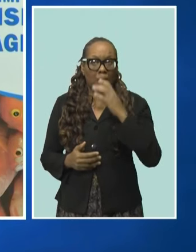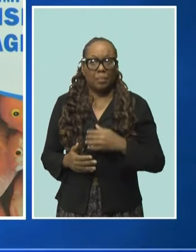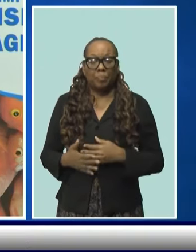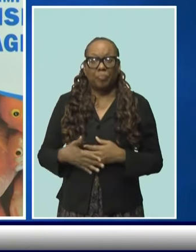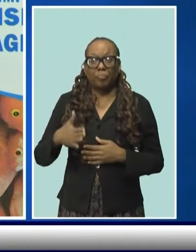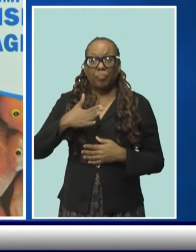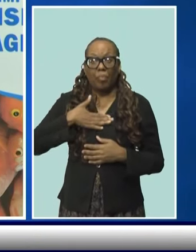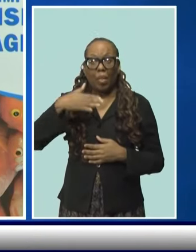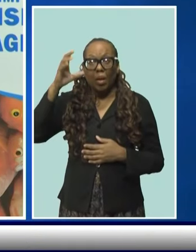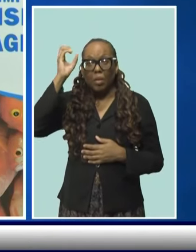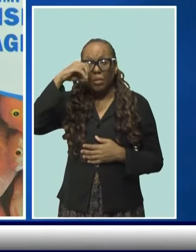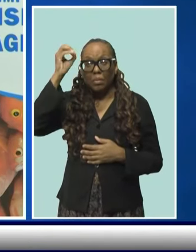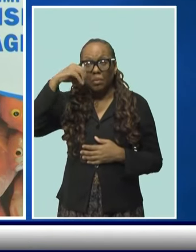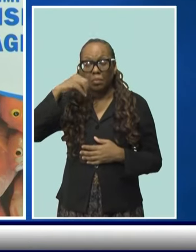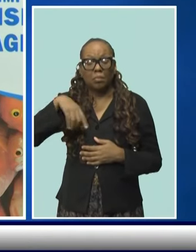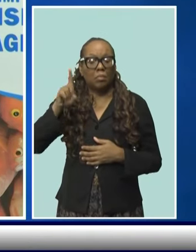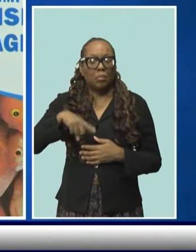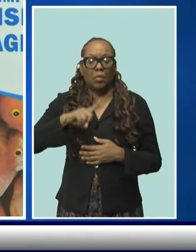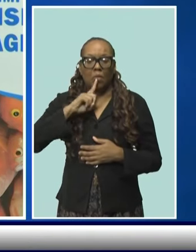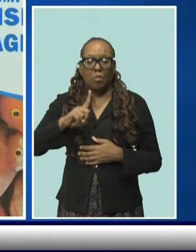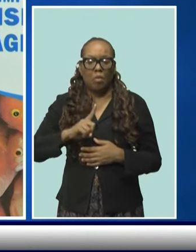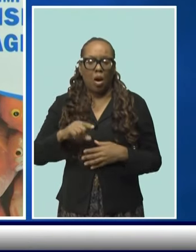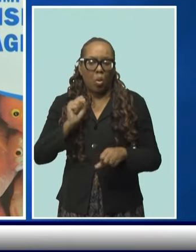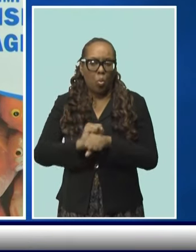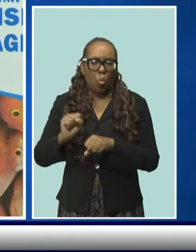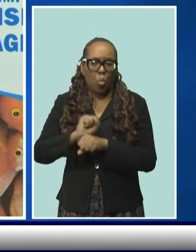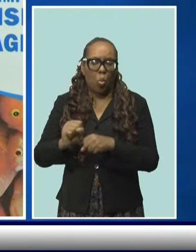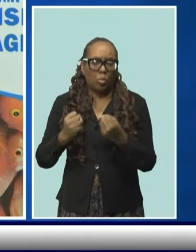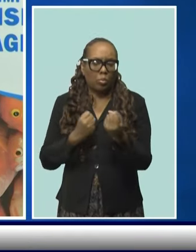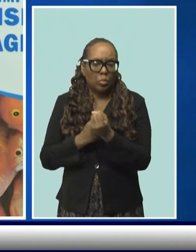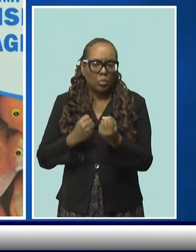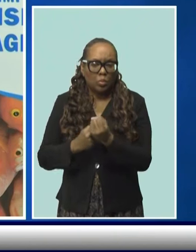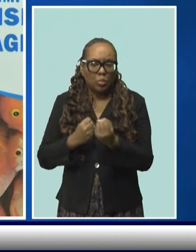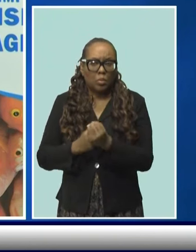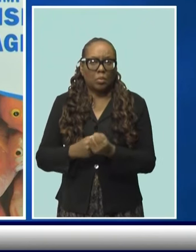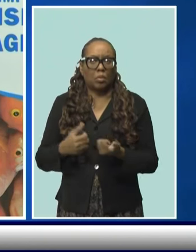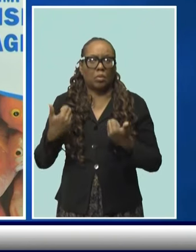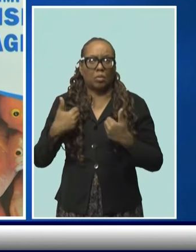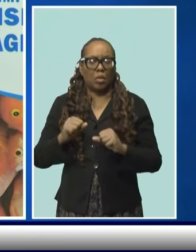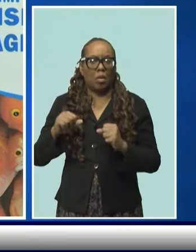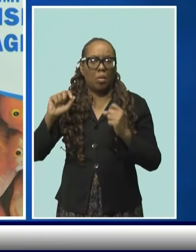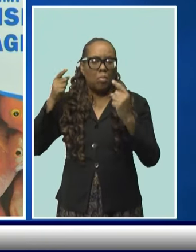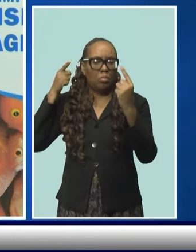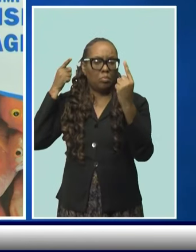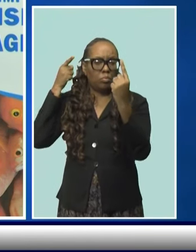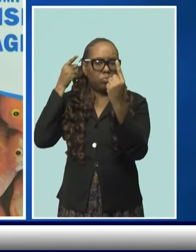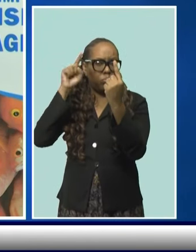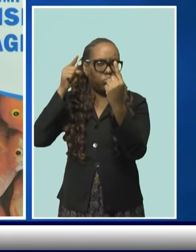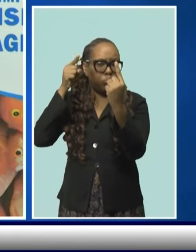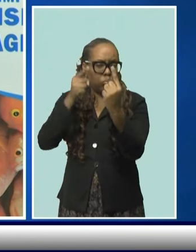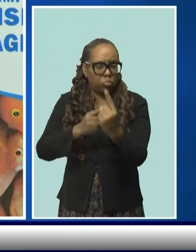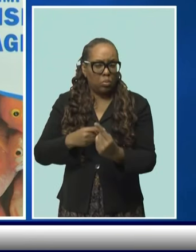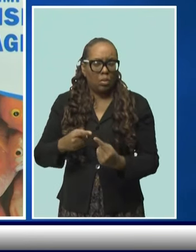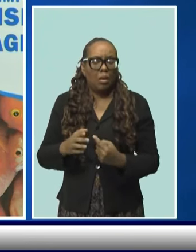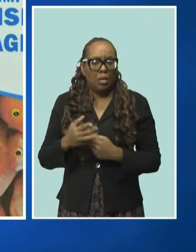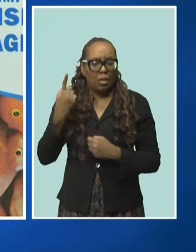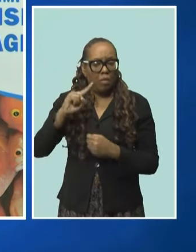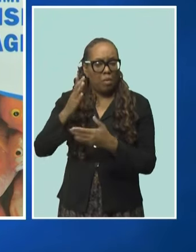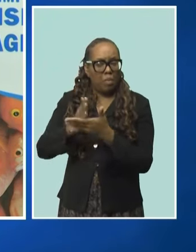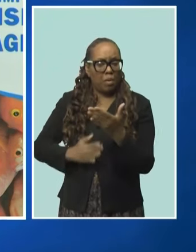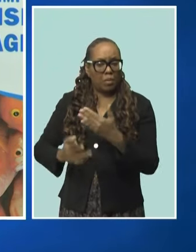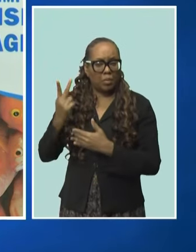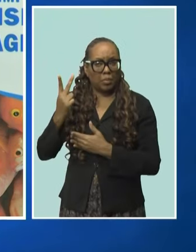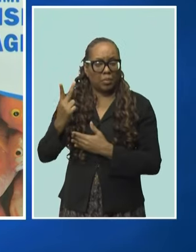judgment, redouble their efforts and also to try to strive towards finishing phase two. The challenge which remains